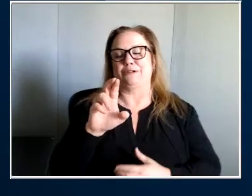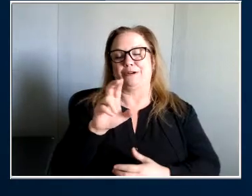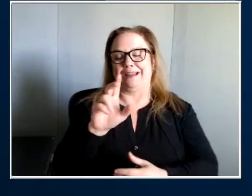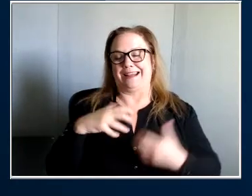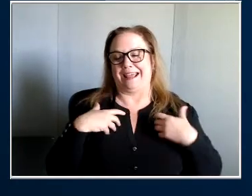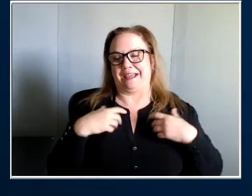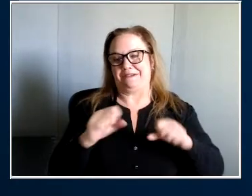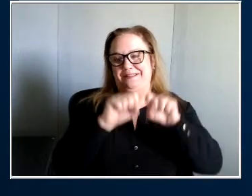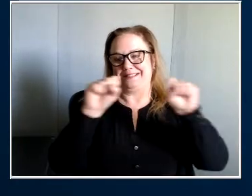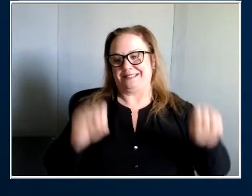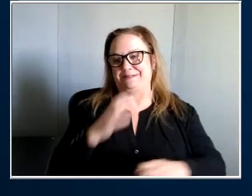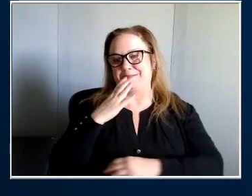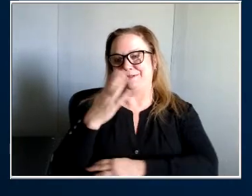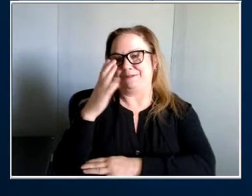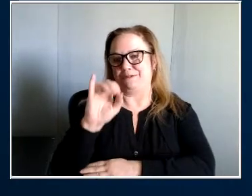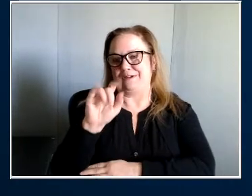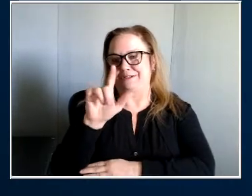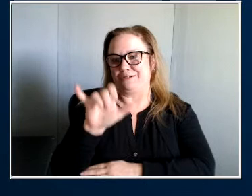Judy.